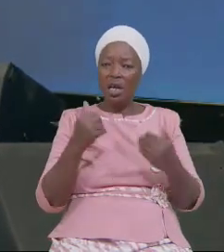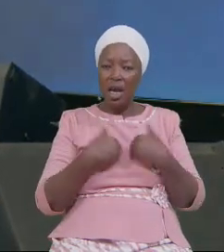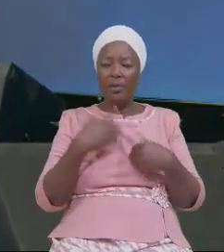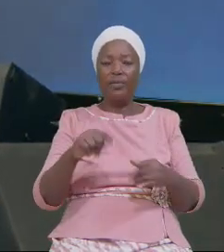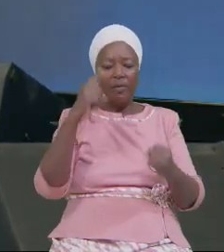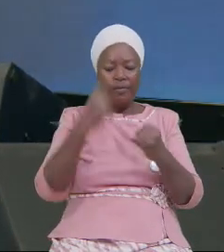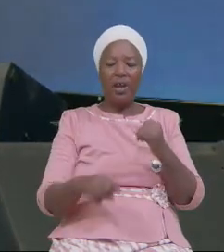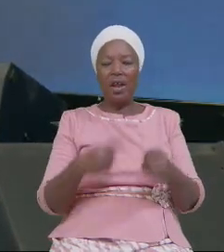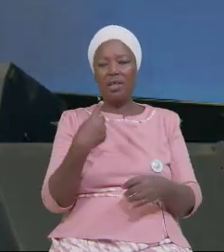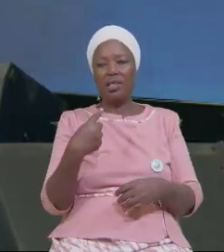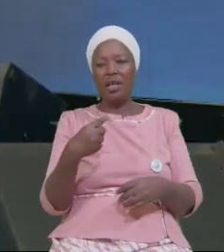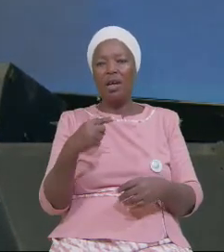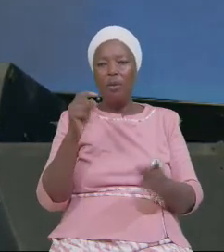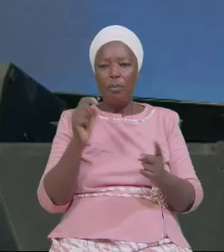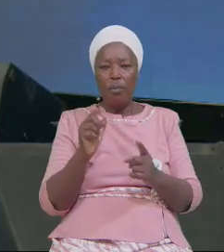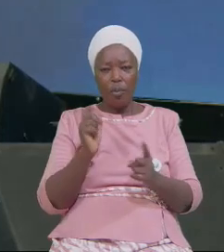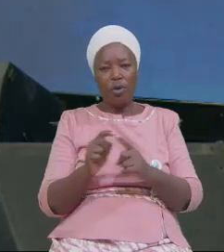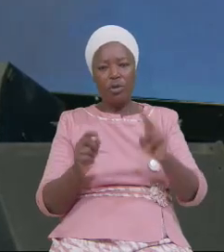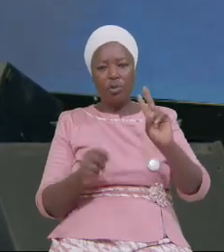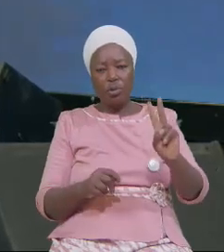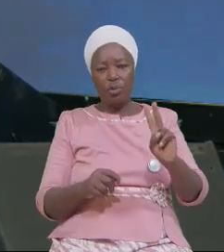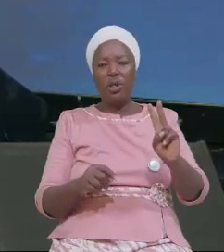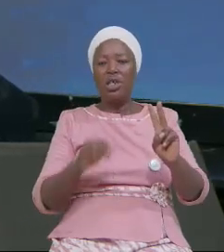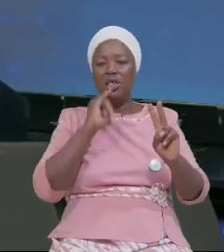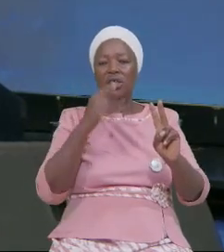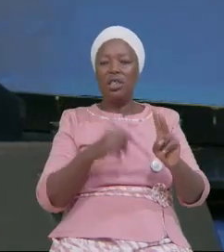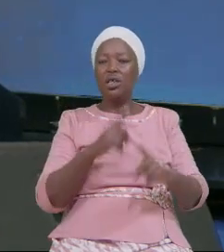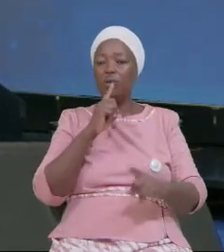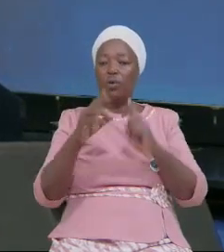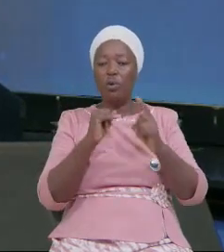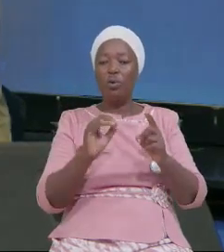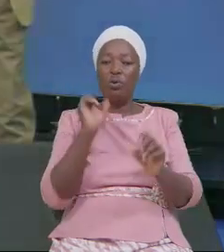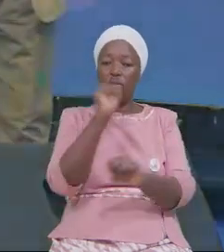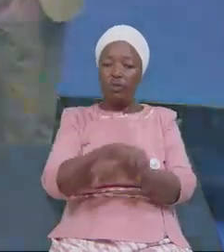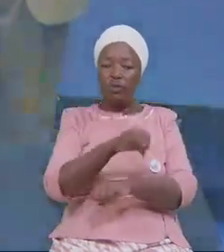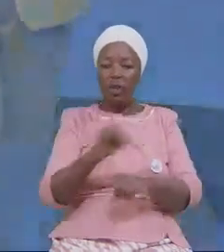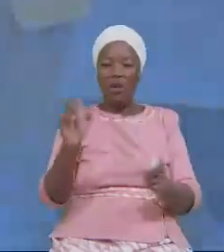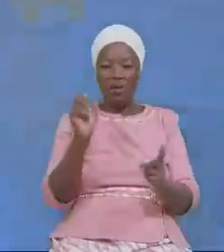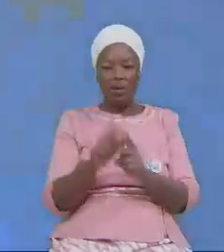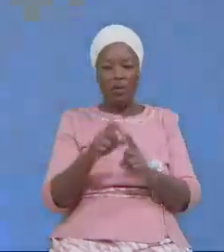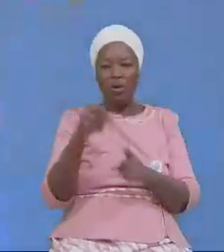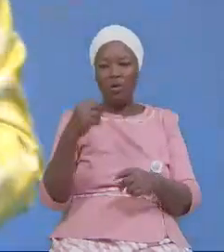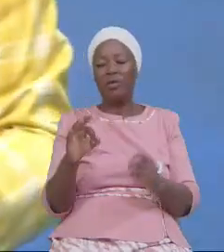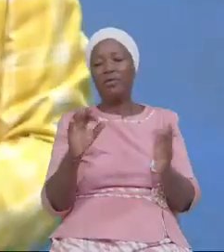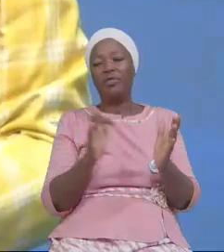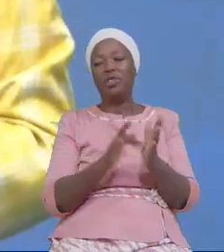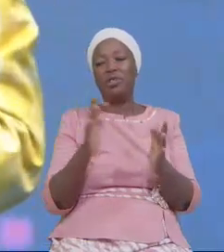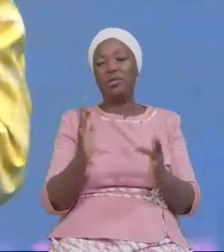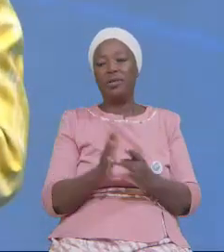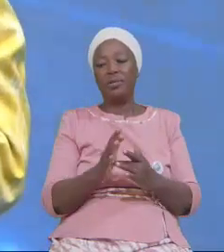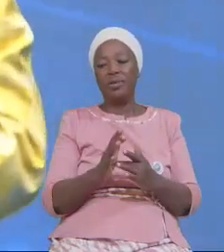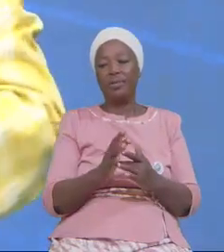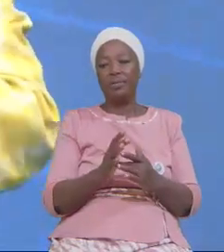number two is the spoken prevailing word of Jesus. When